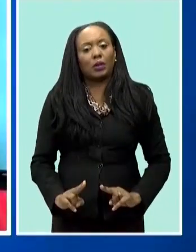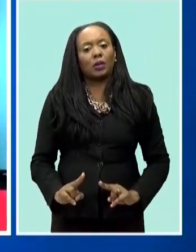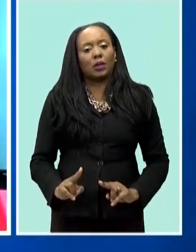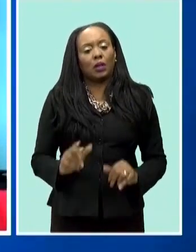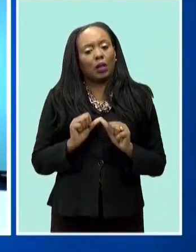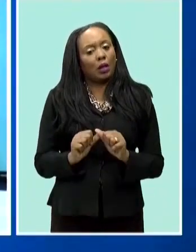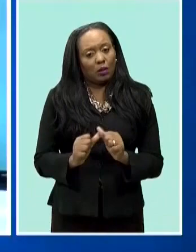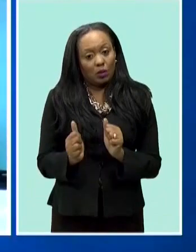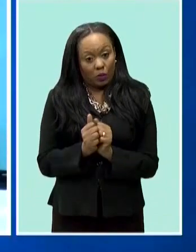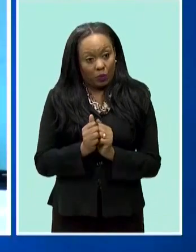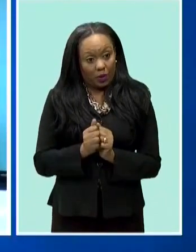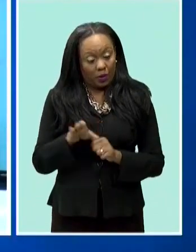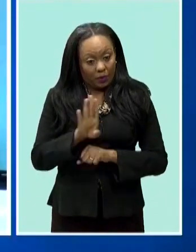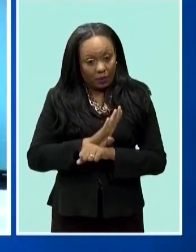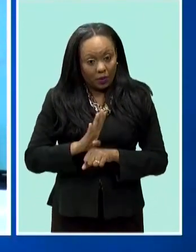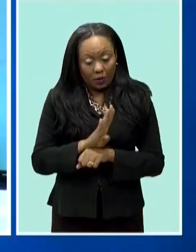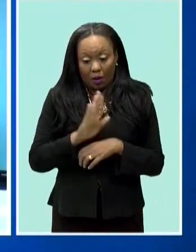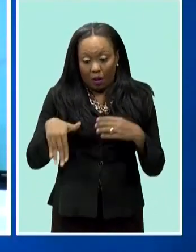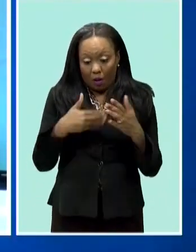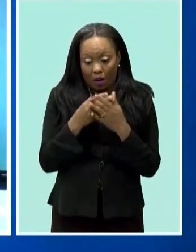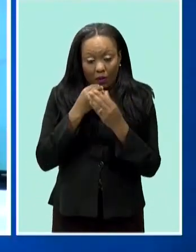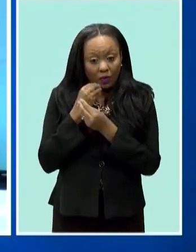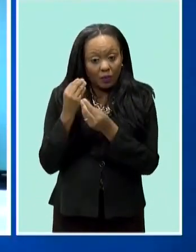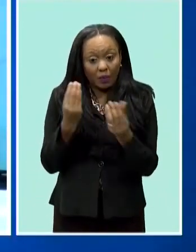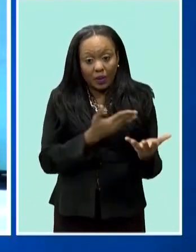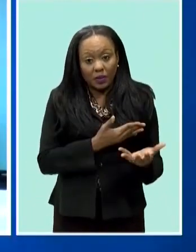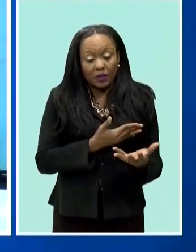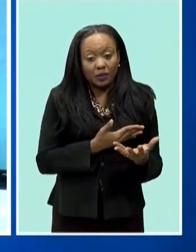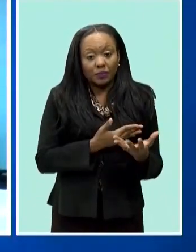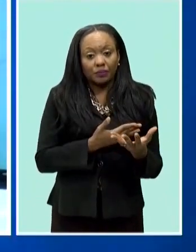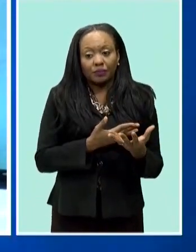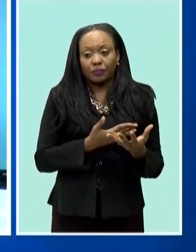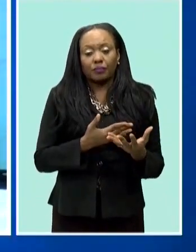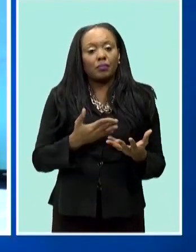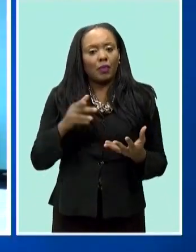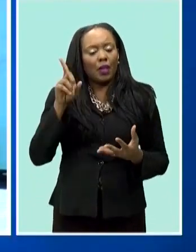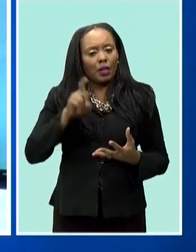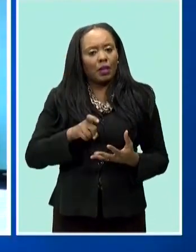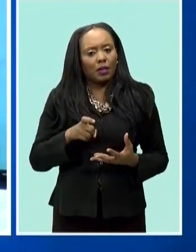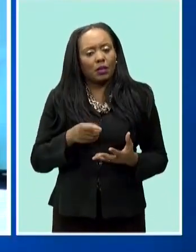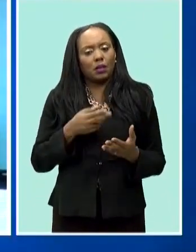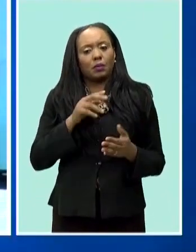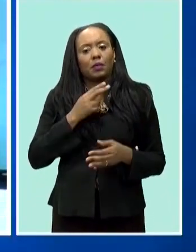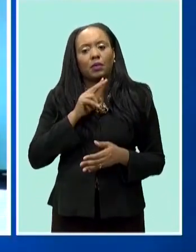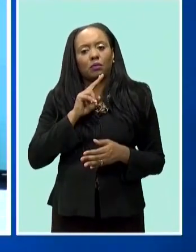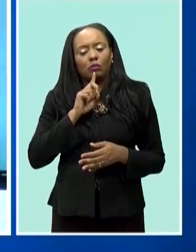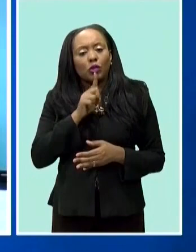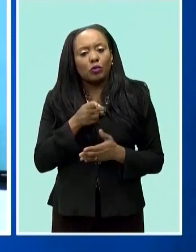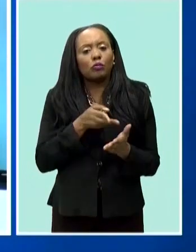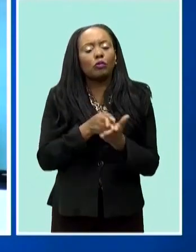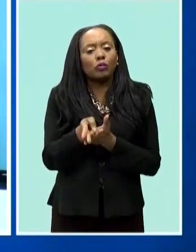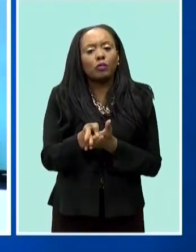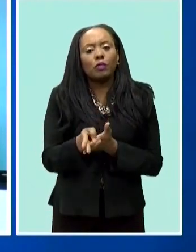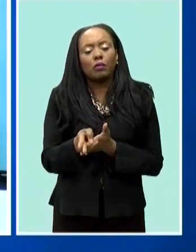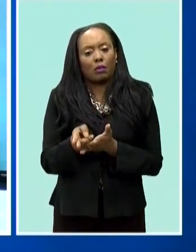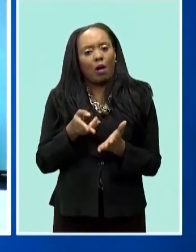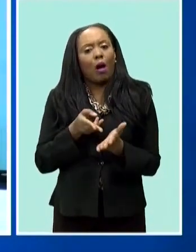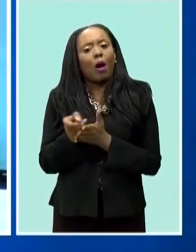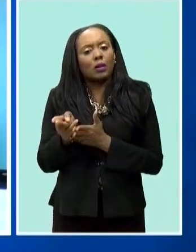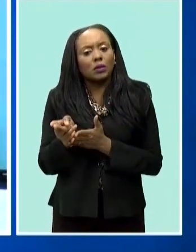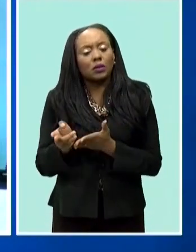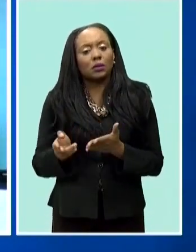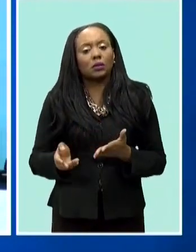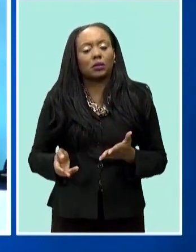speech the information necessary for our citizens to go forward. And I say all manners of speech